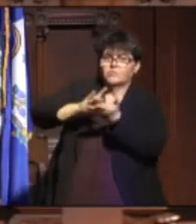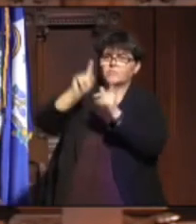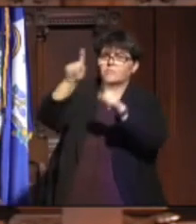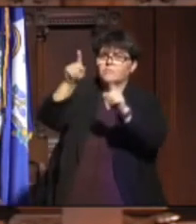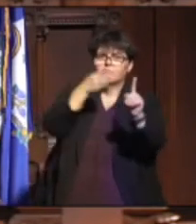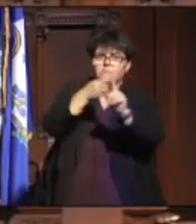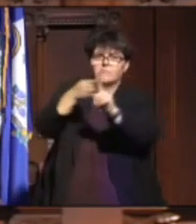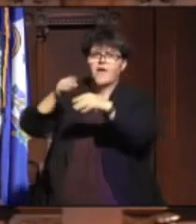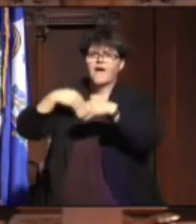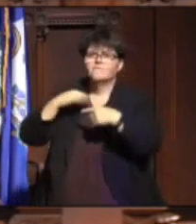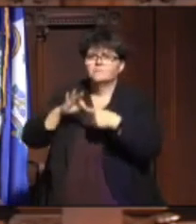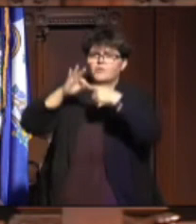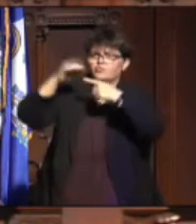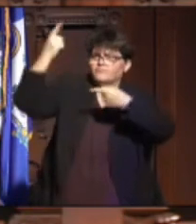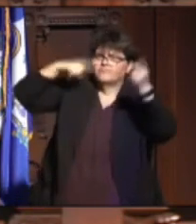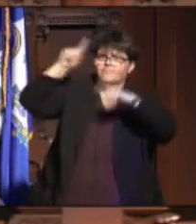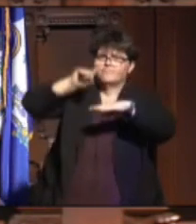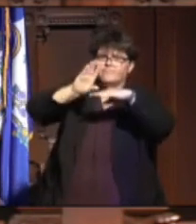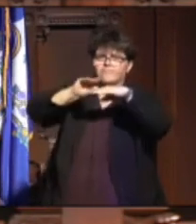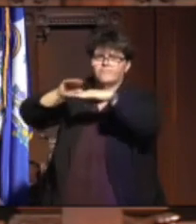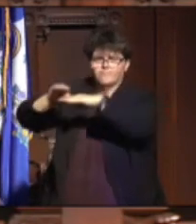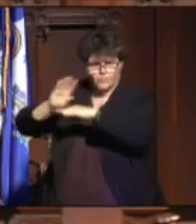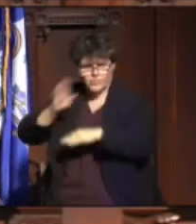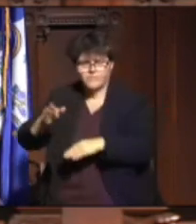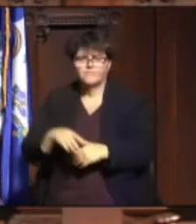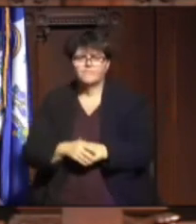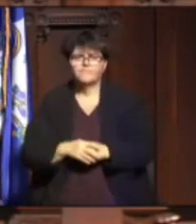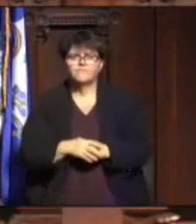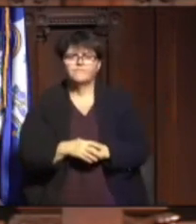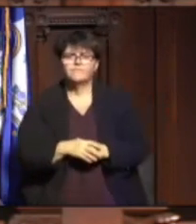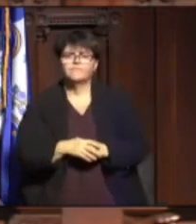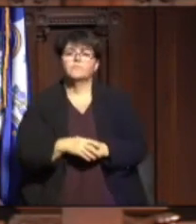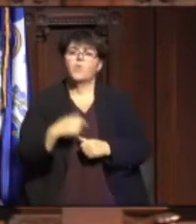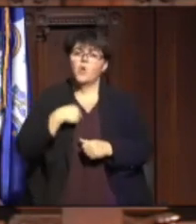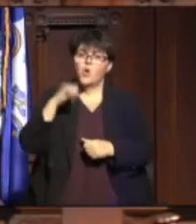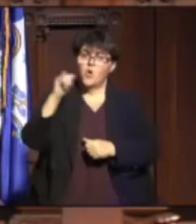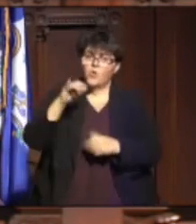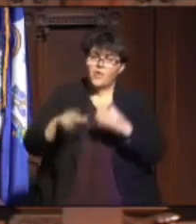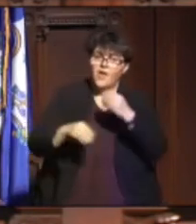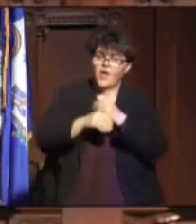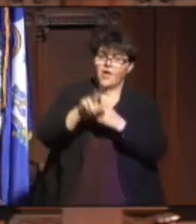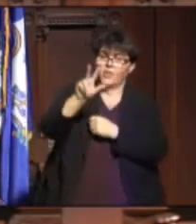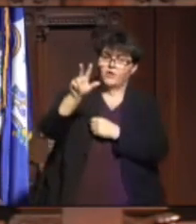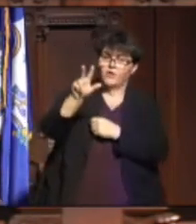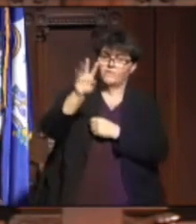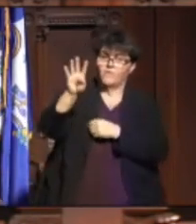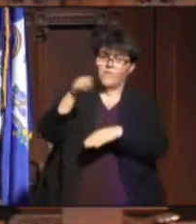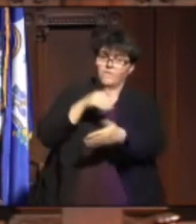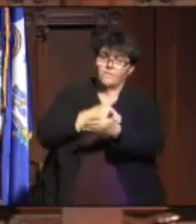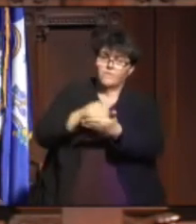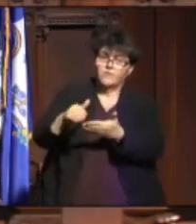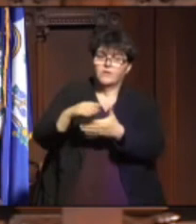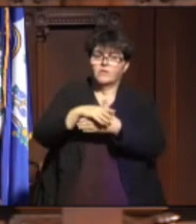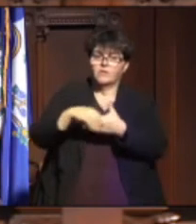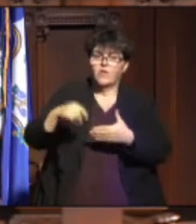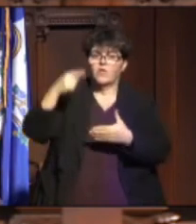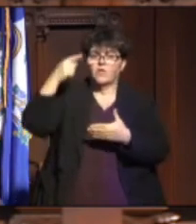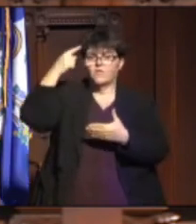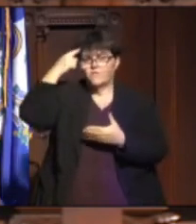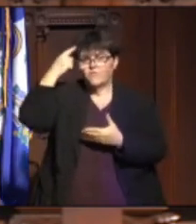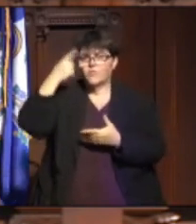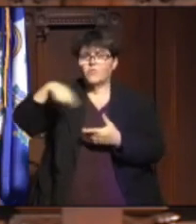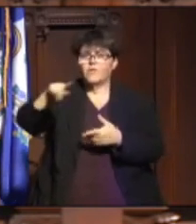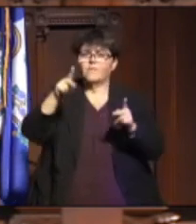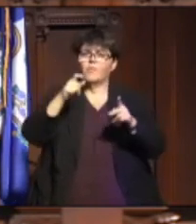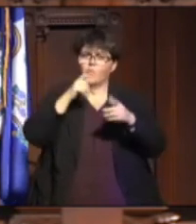And we've added $34 million to reflect additional enrollment for Covered Connecticut, our